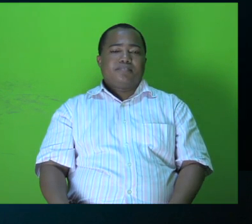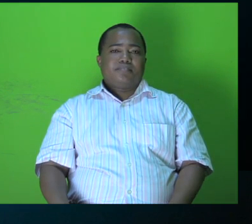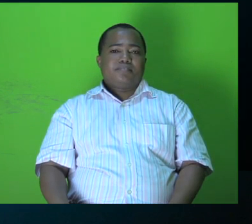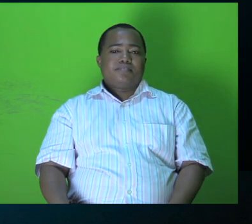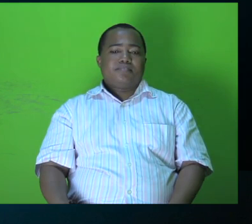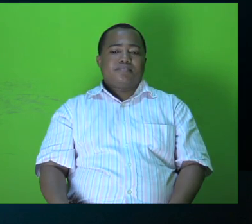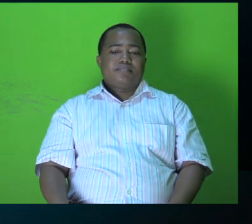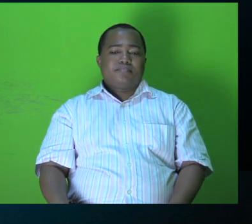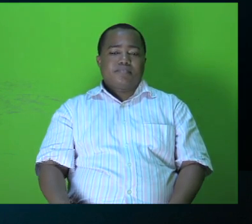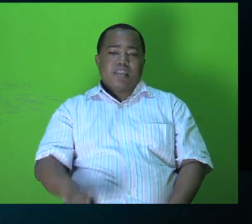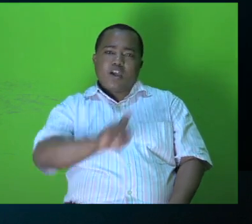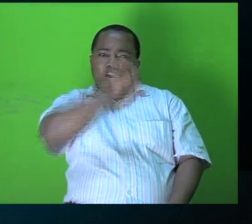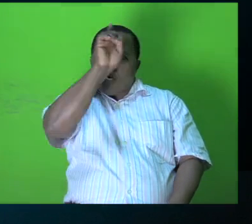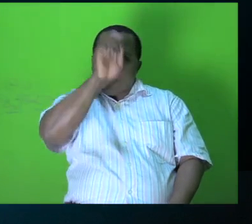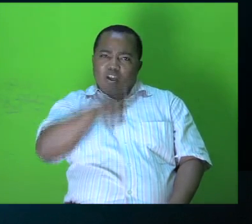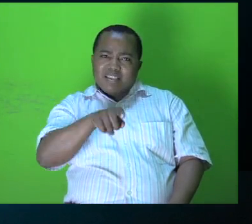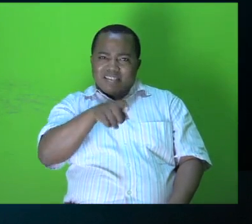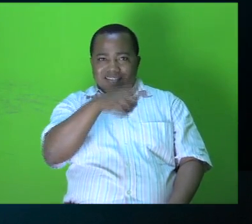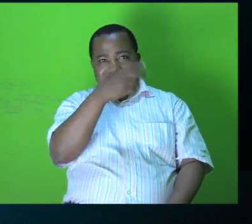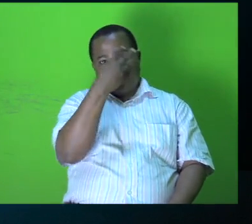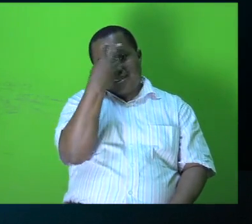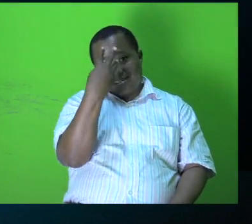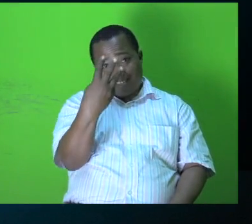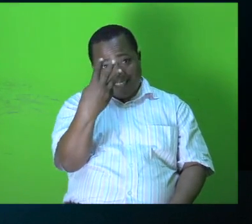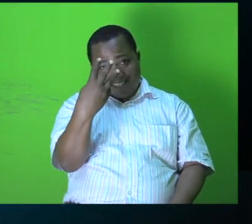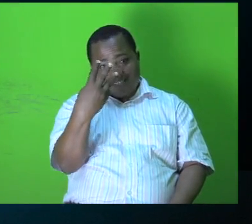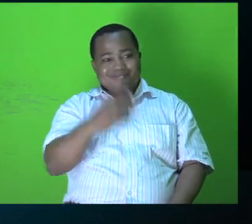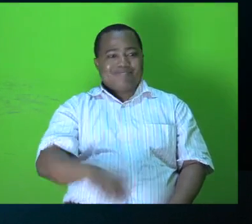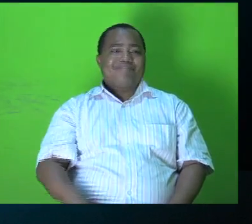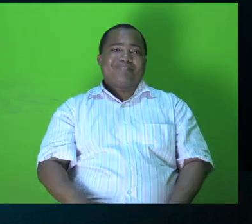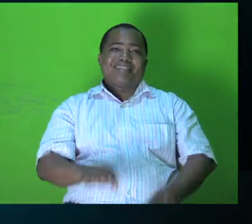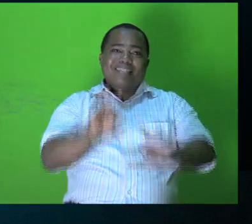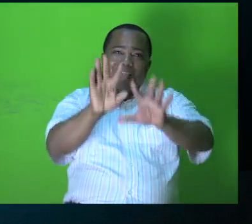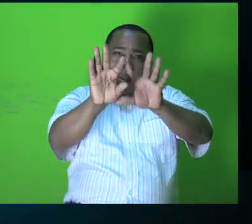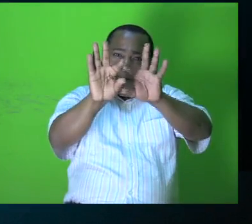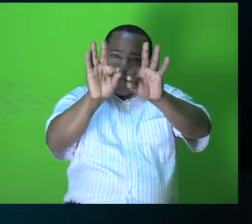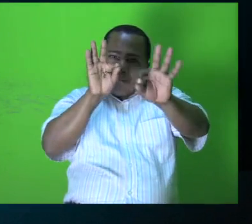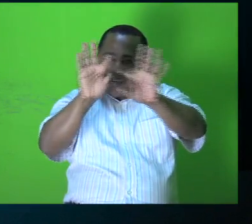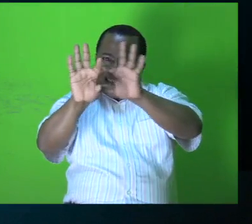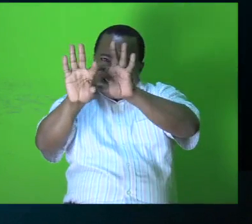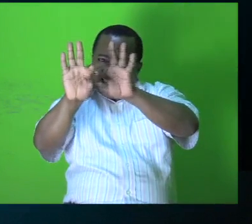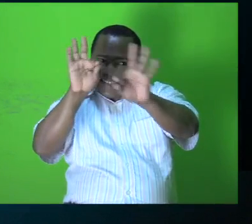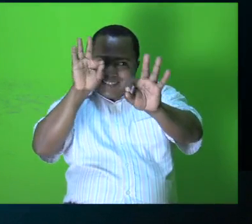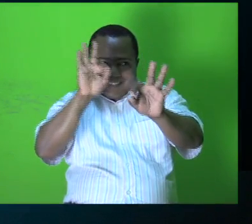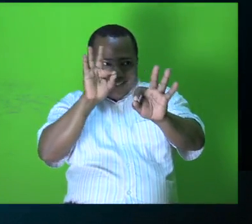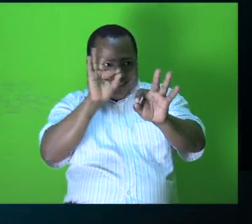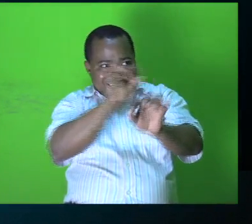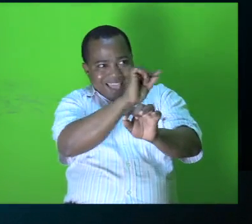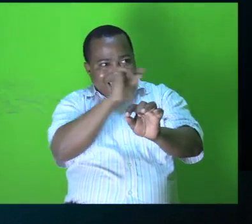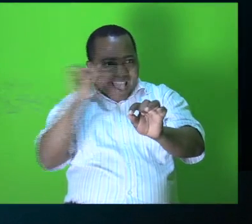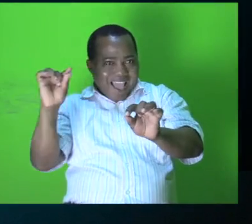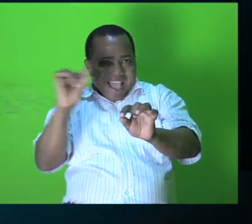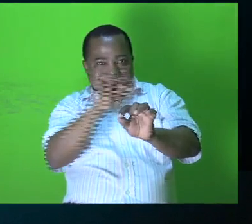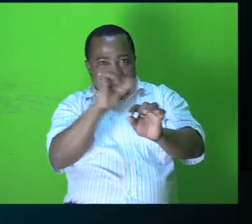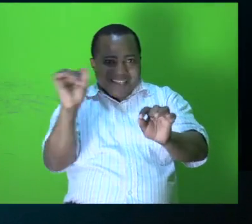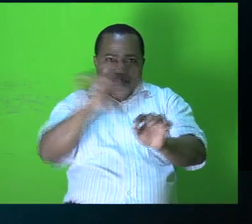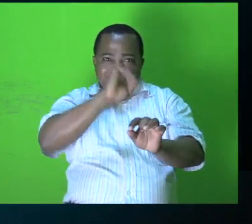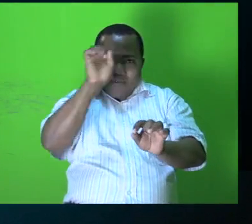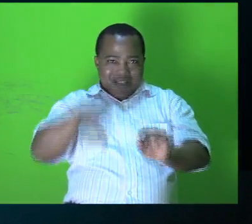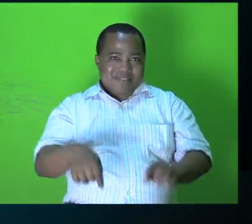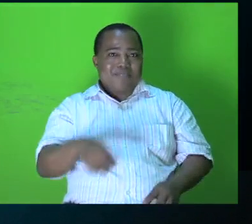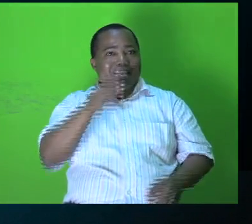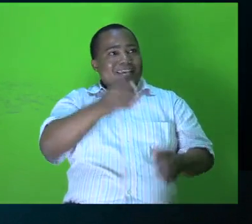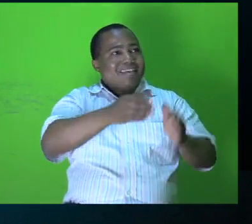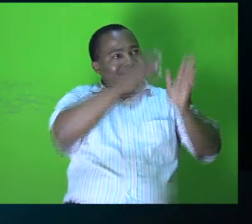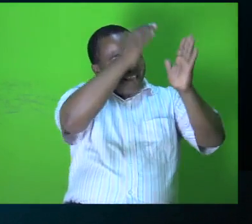The third question is matching item question. Here we have a